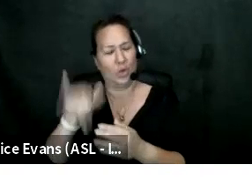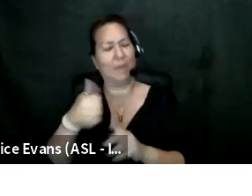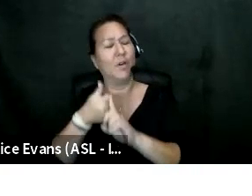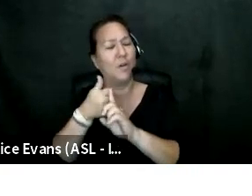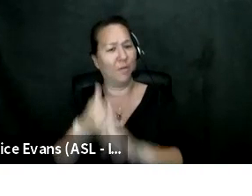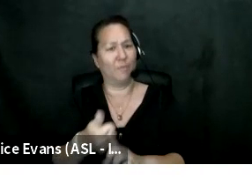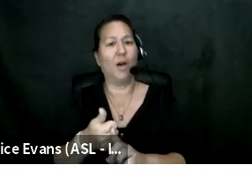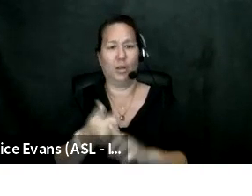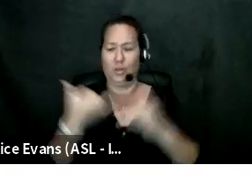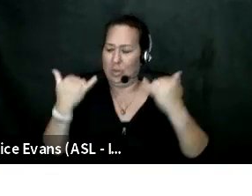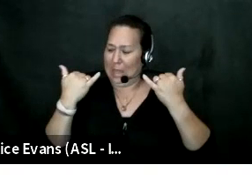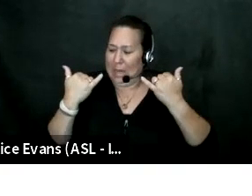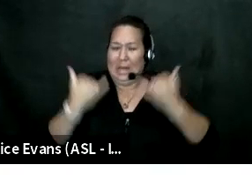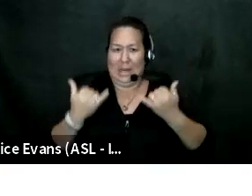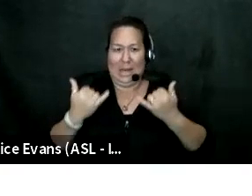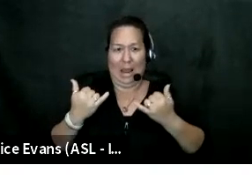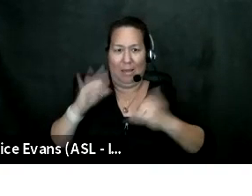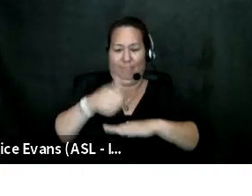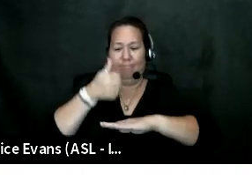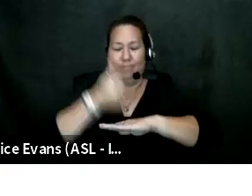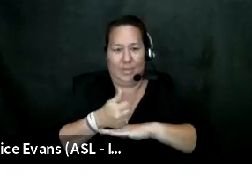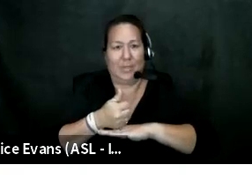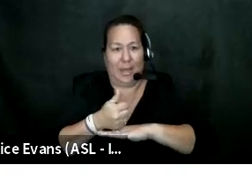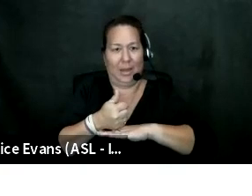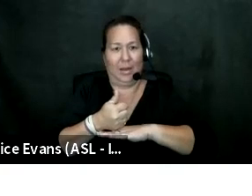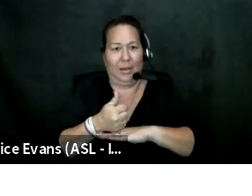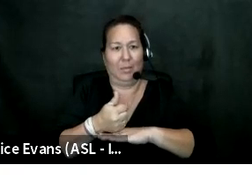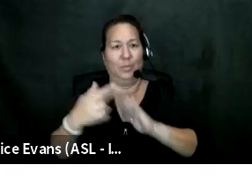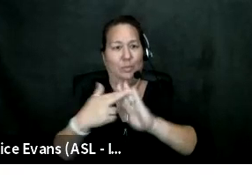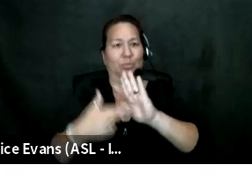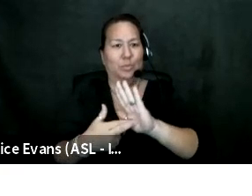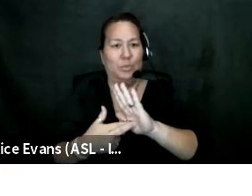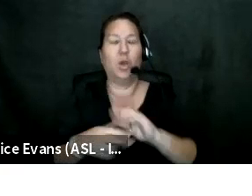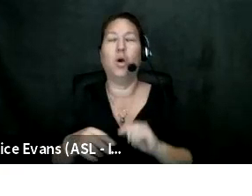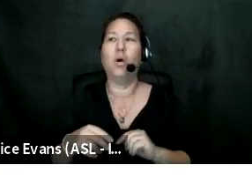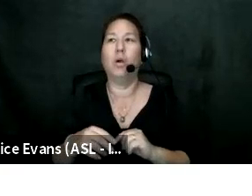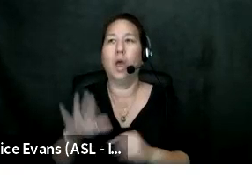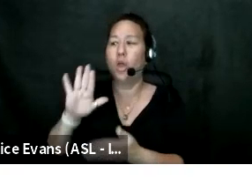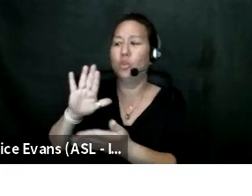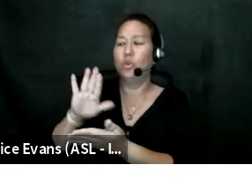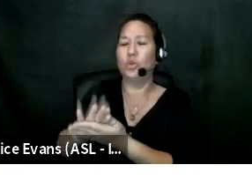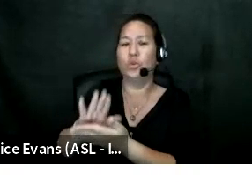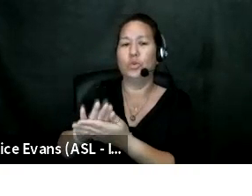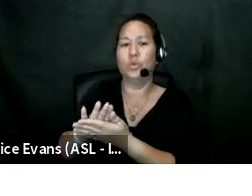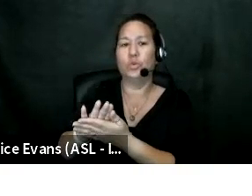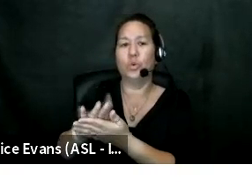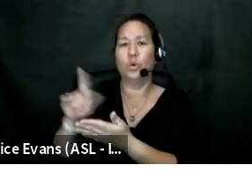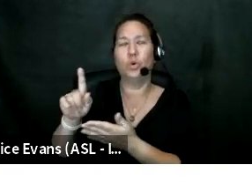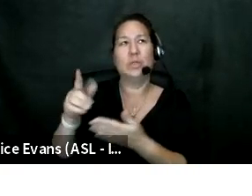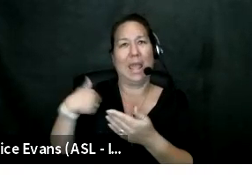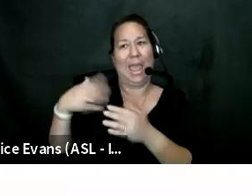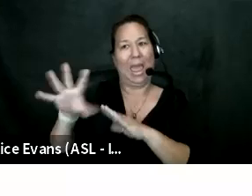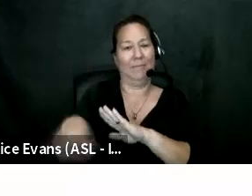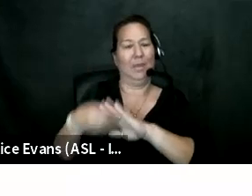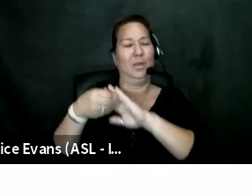has changed at the moment. And then for schools, they did actually update their guidance to include the new face